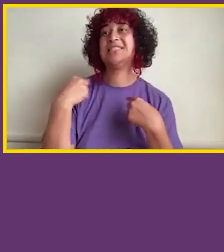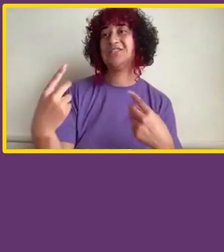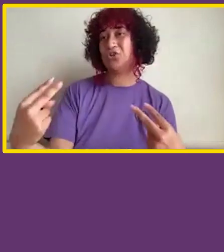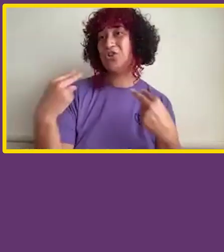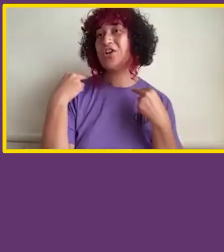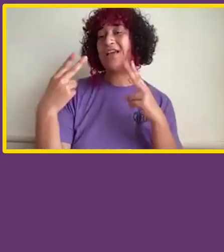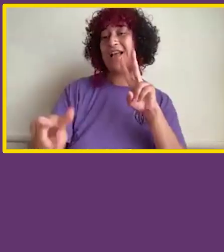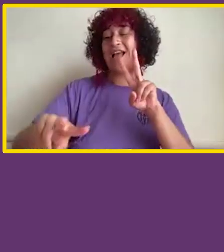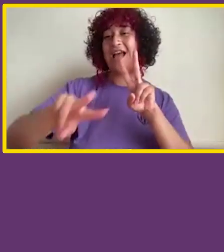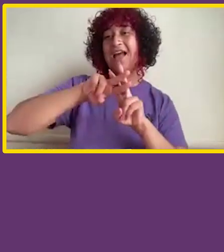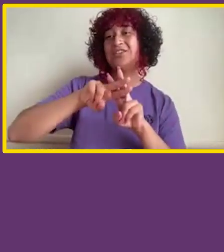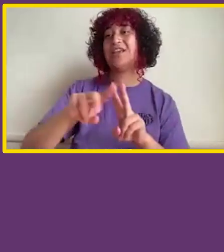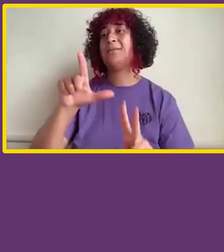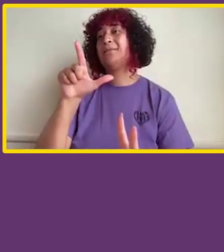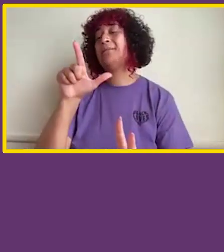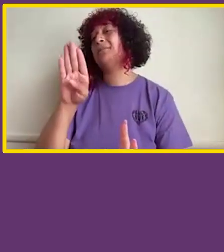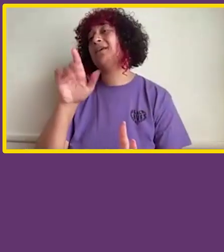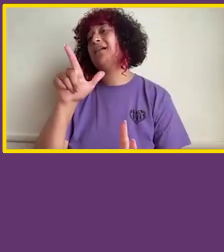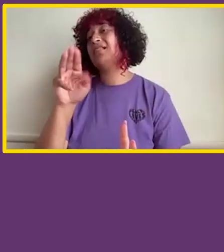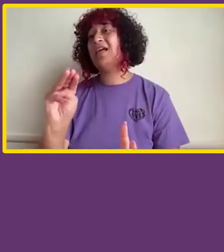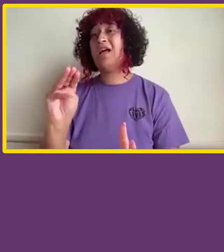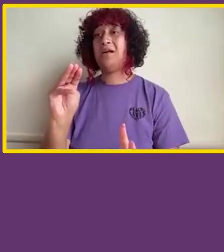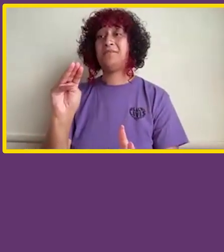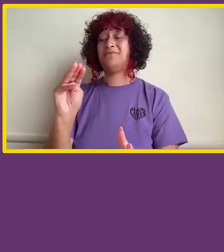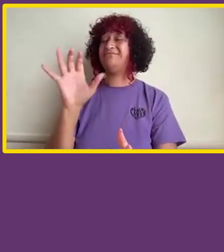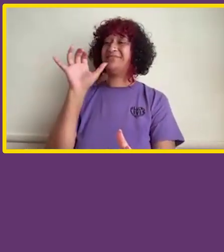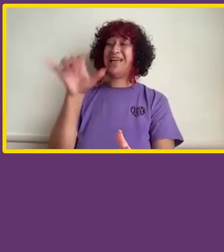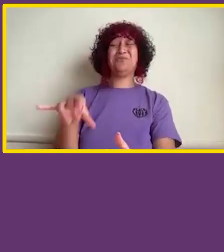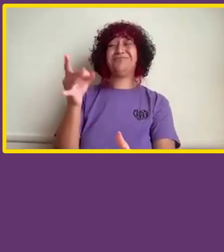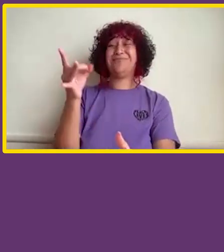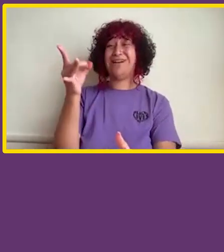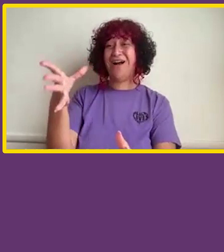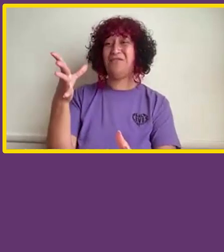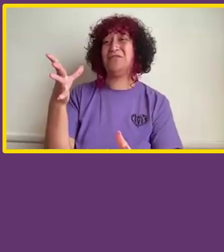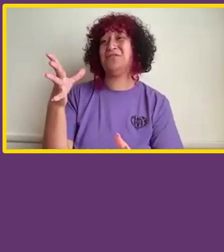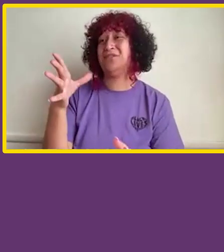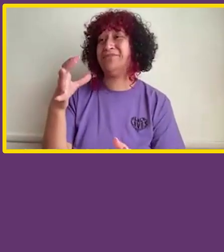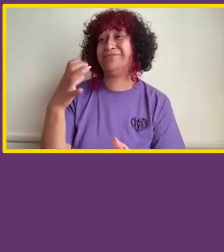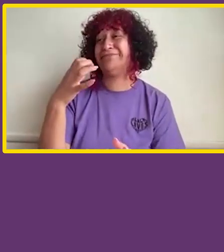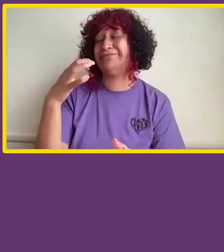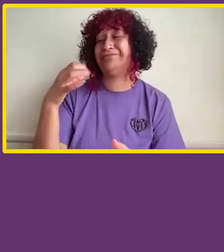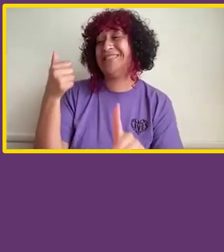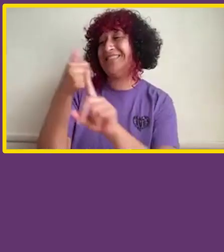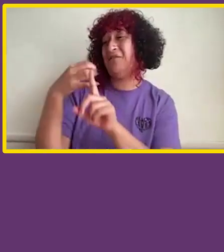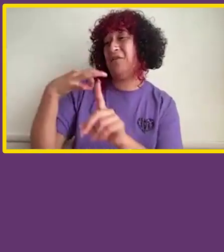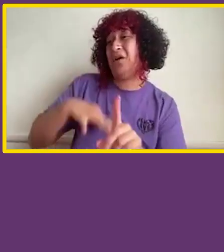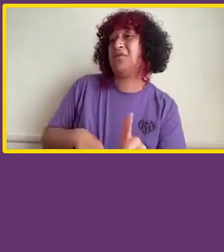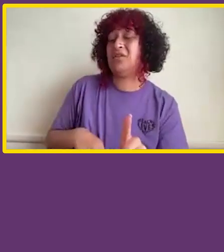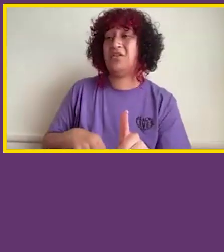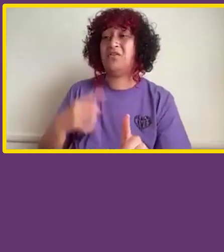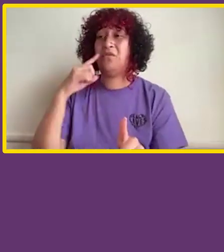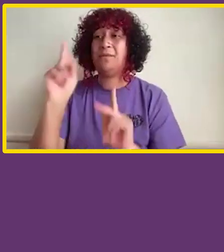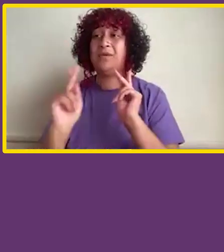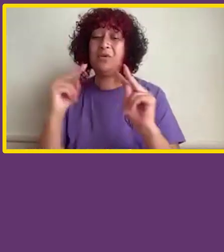a grotesque, I'll just say it, that was a grotesque opportunism to get people to look at their bodies.